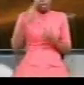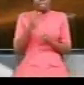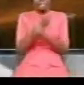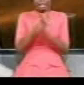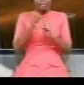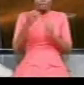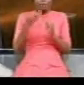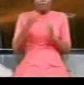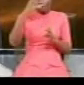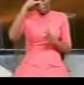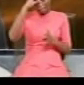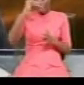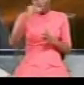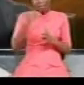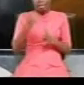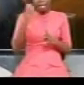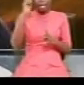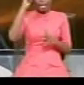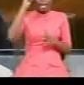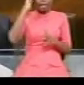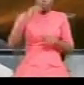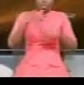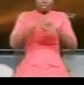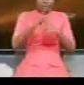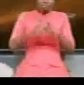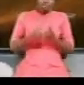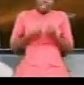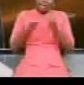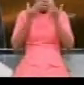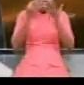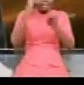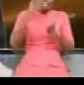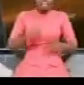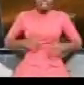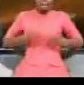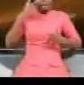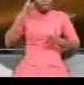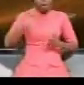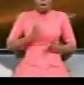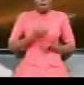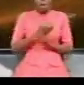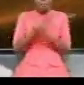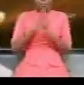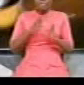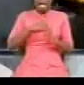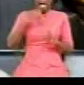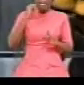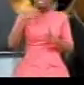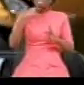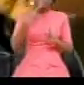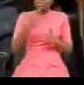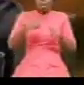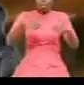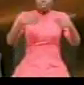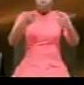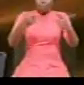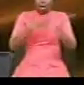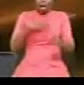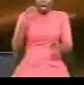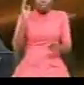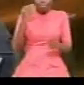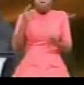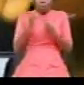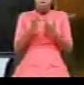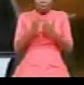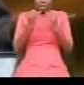of mankind. He was sent to sacrifice life for our redemption. And he's saying, go forth and preach the word